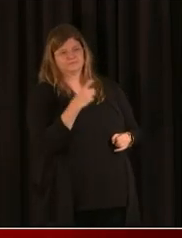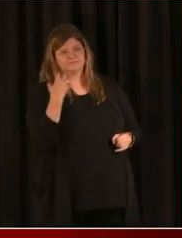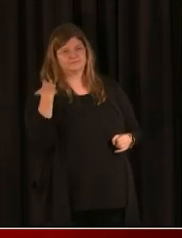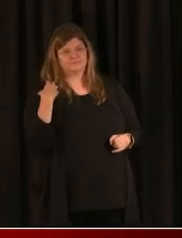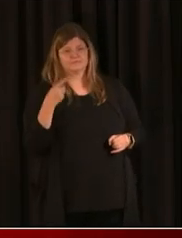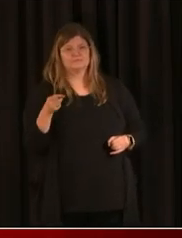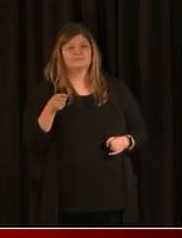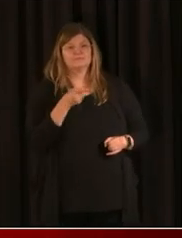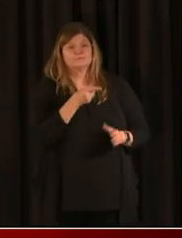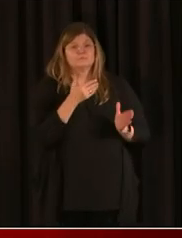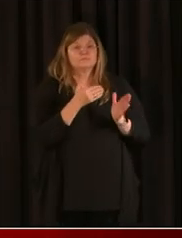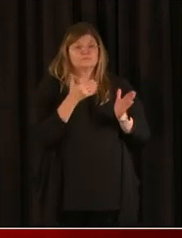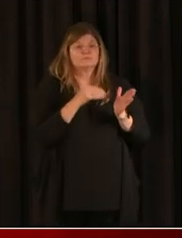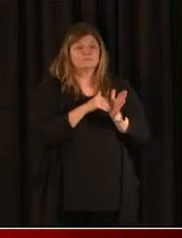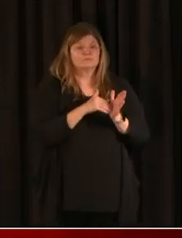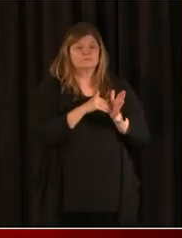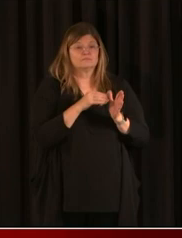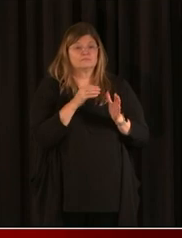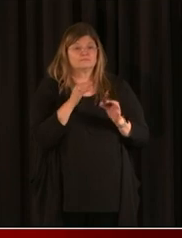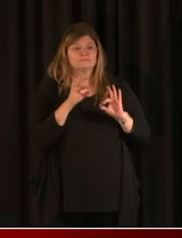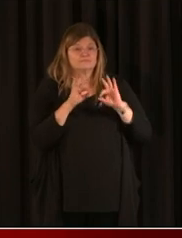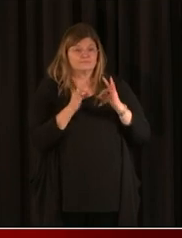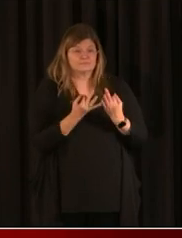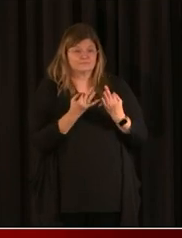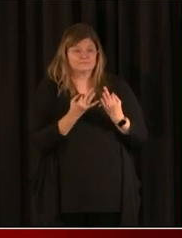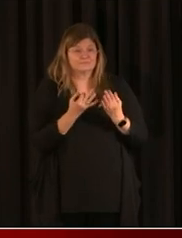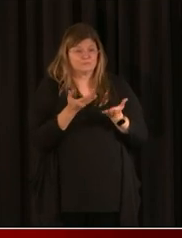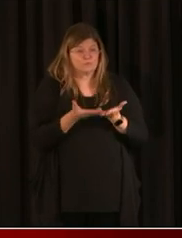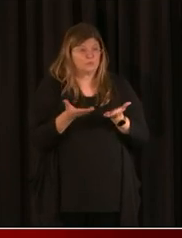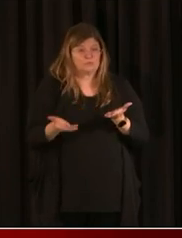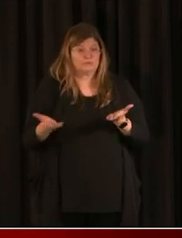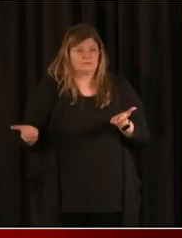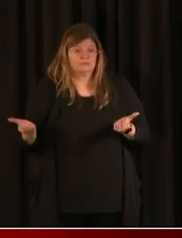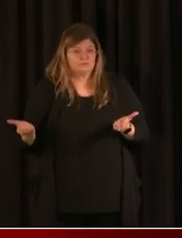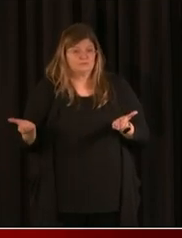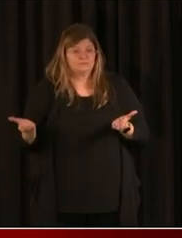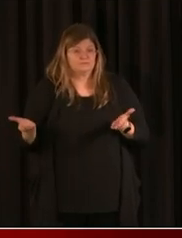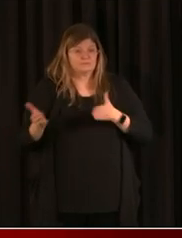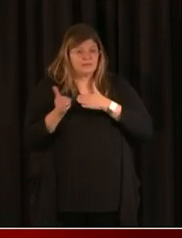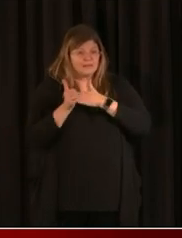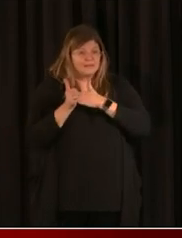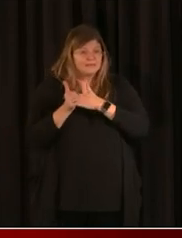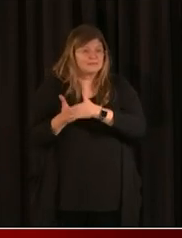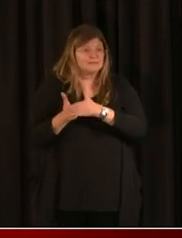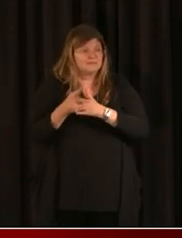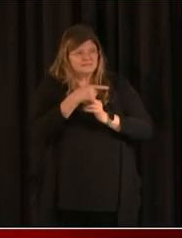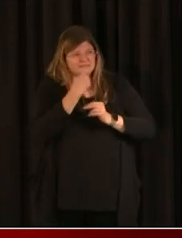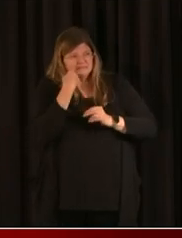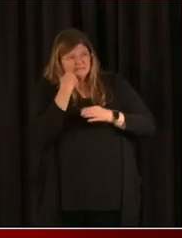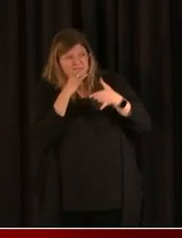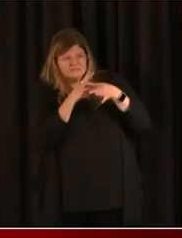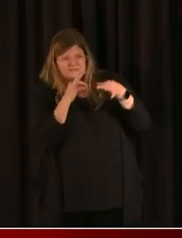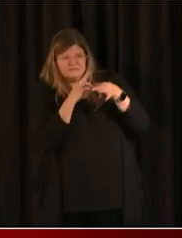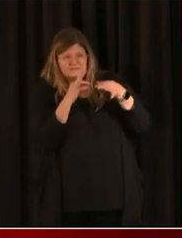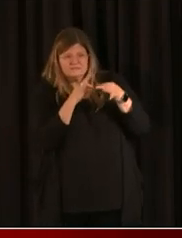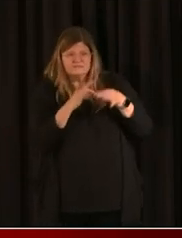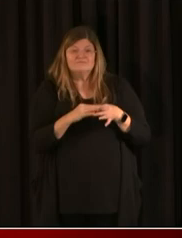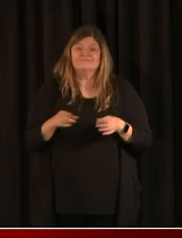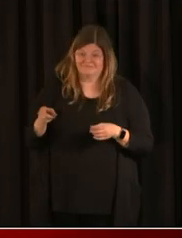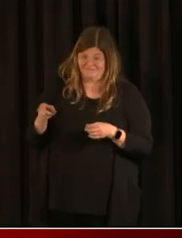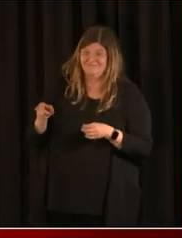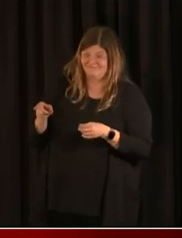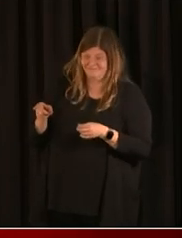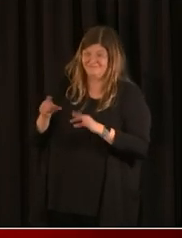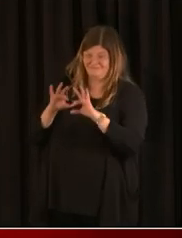you repeat where families can get the family resource guide that you just highlighted? Yes, so families